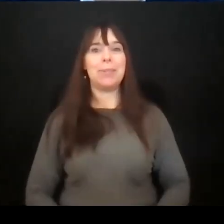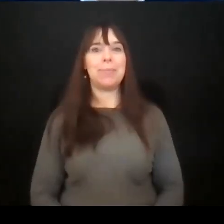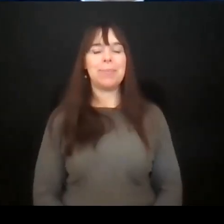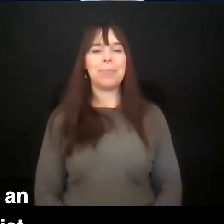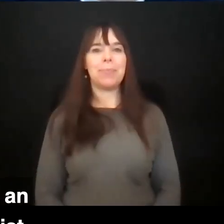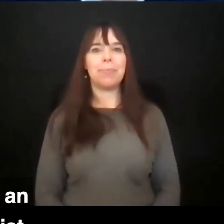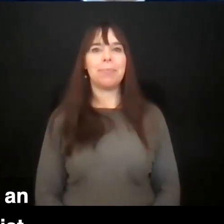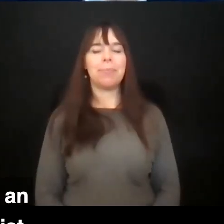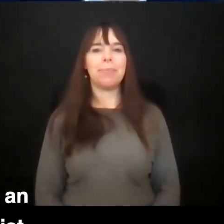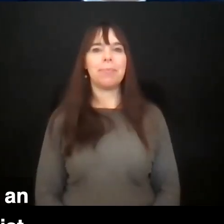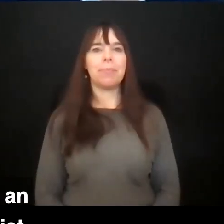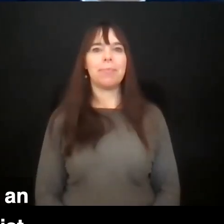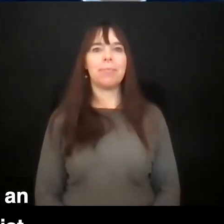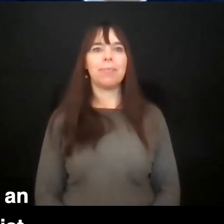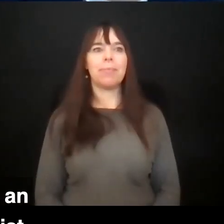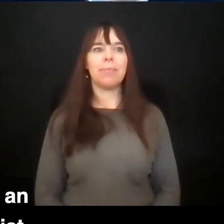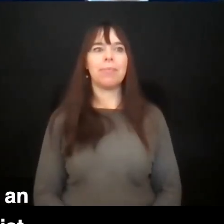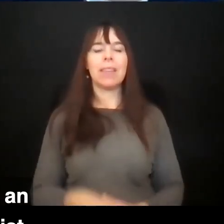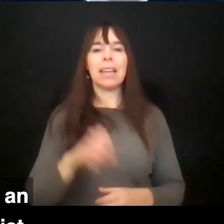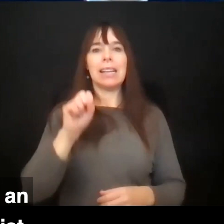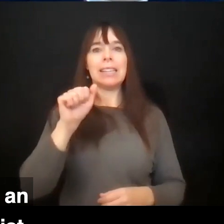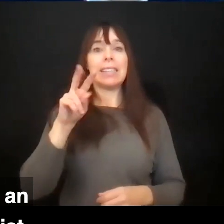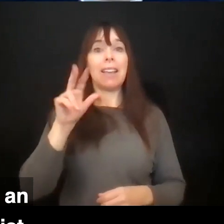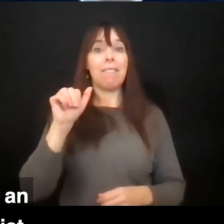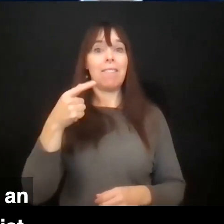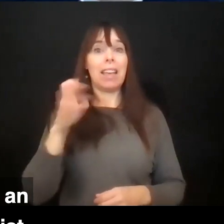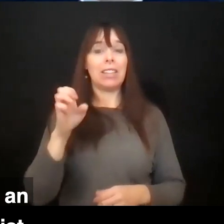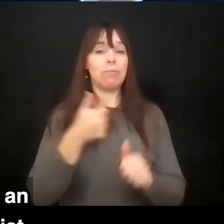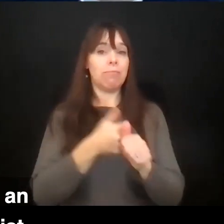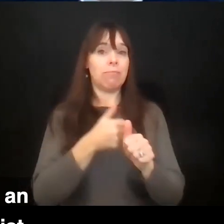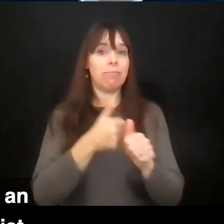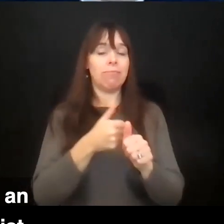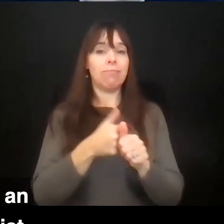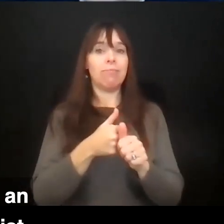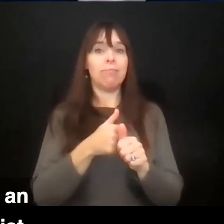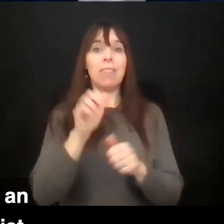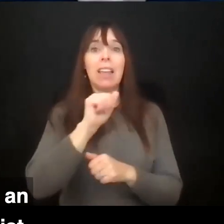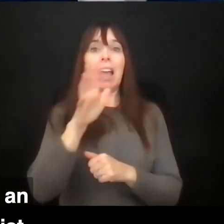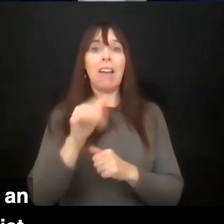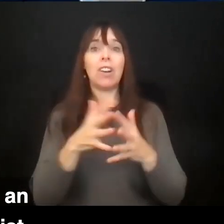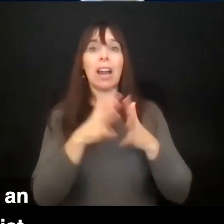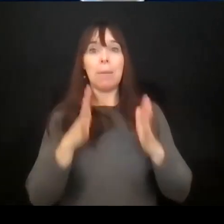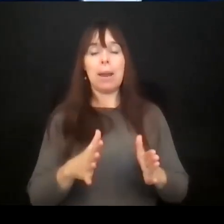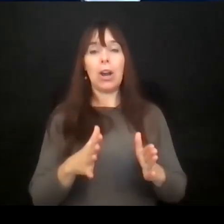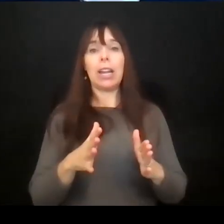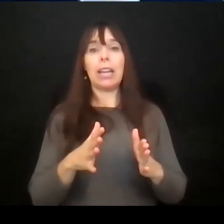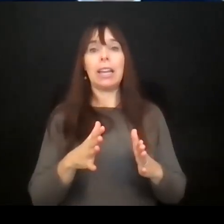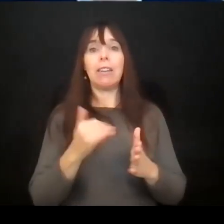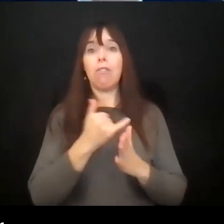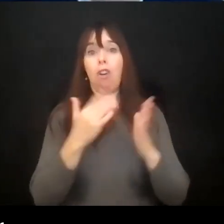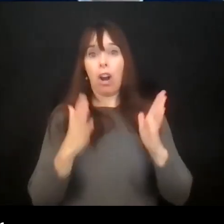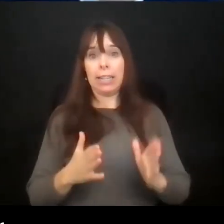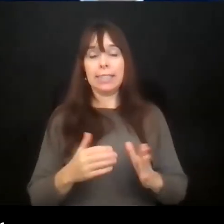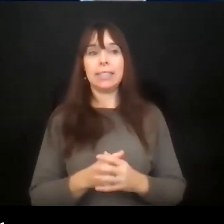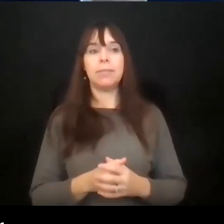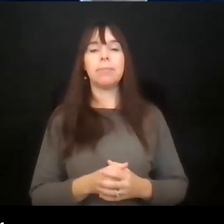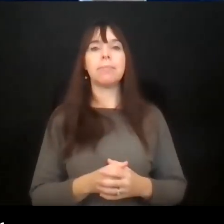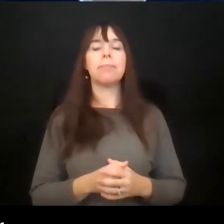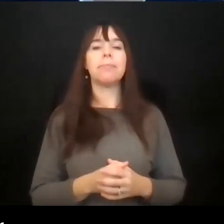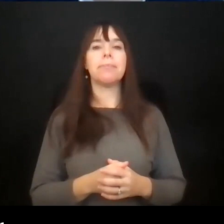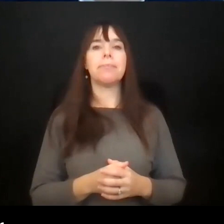about 1930. Augusta Savage was an African-American artist